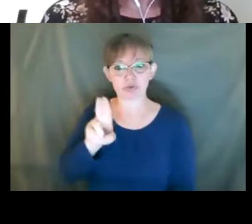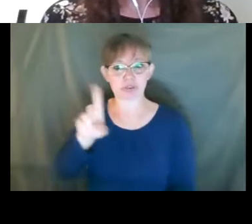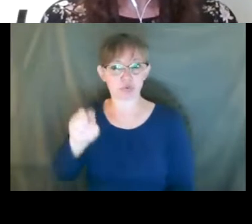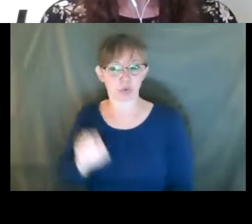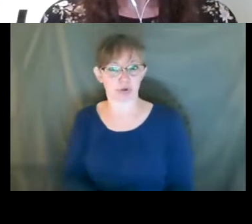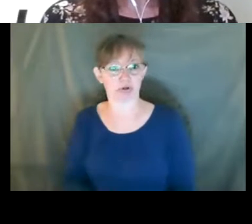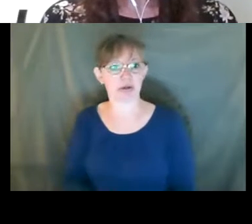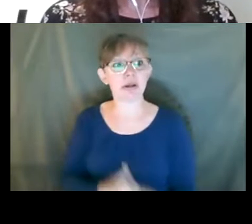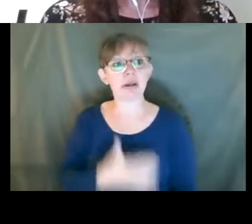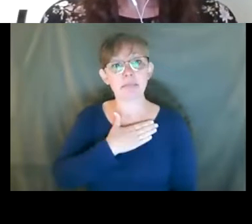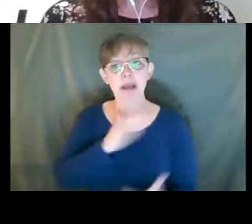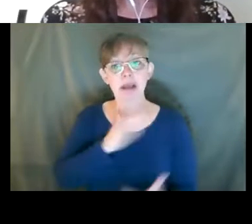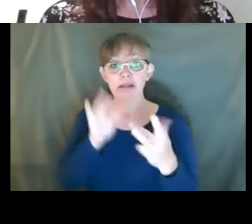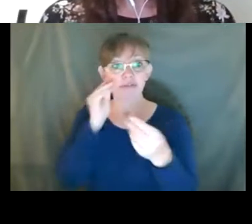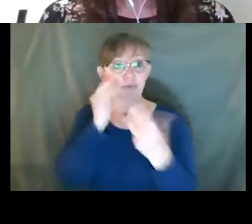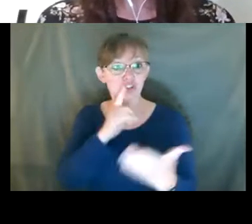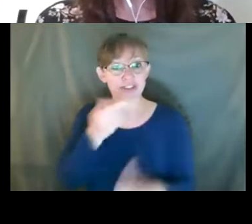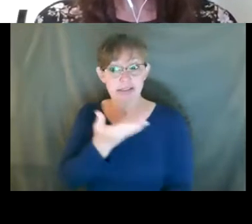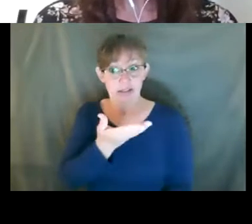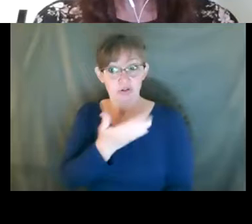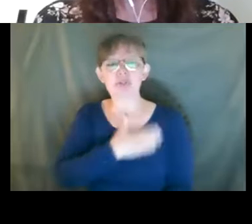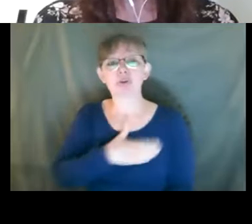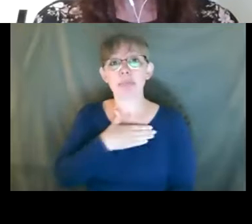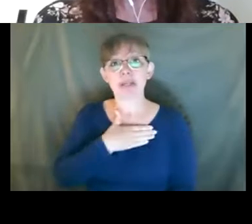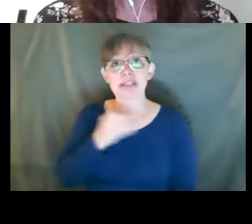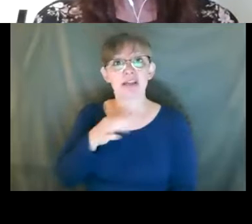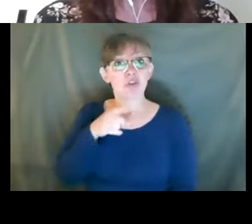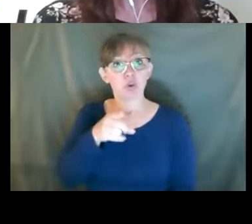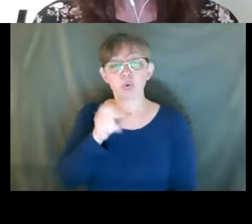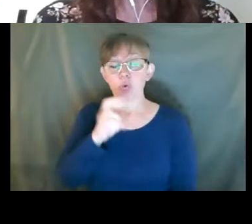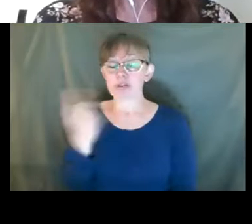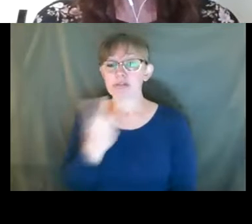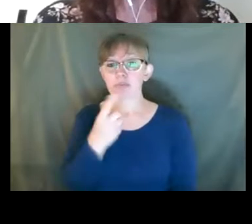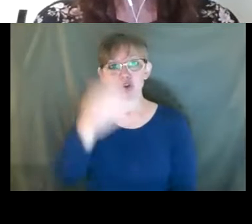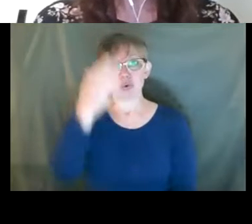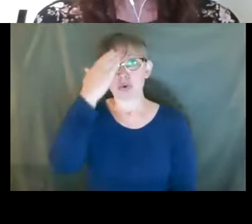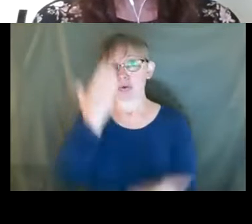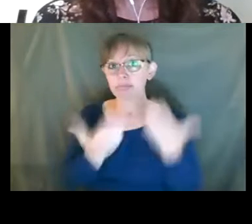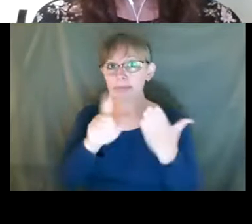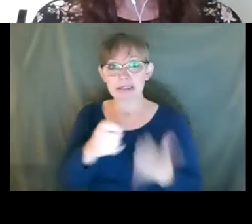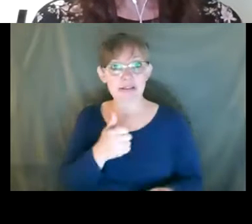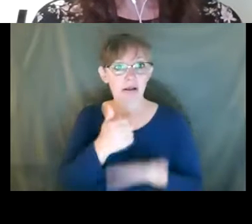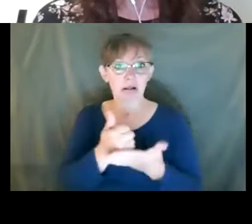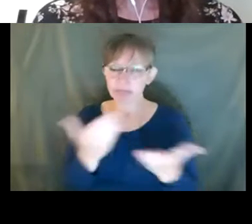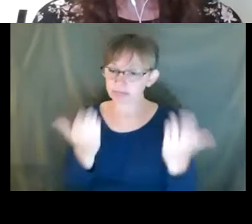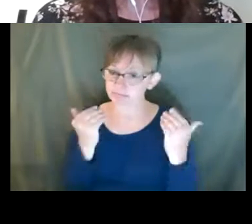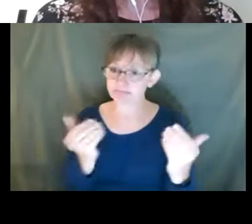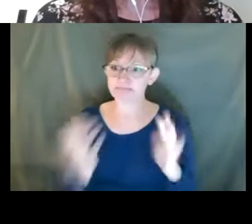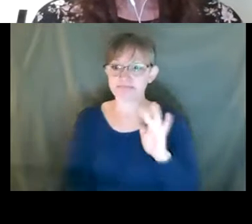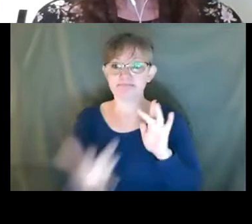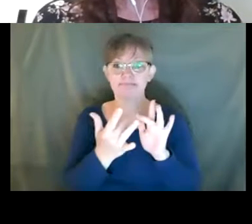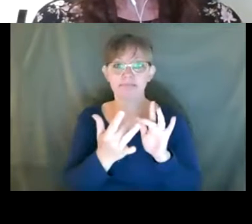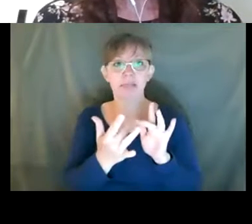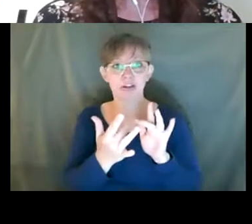contact information is provided, so please reach out if you or a loved one or someone you know may need help. You can call anonymously